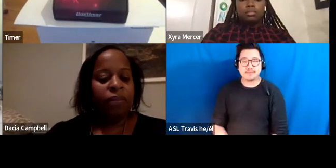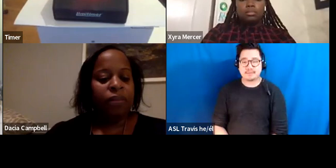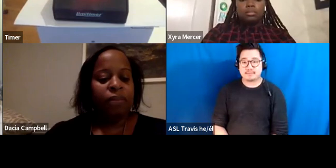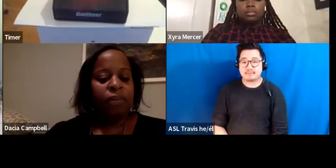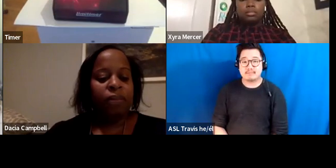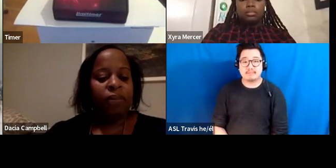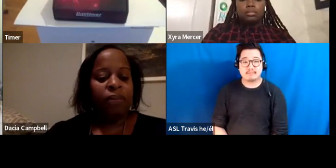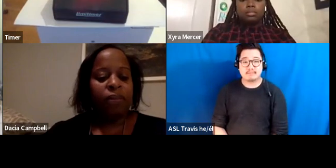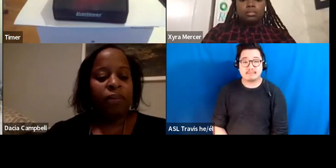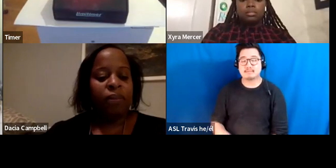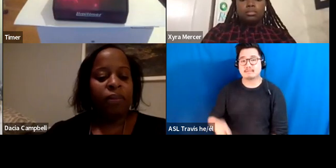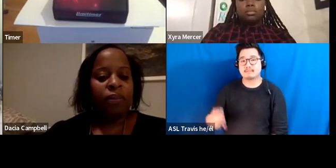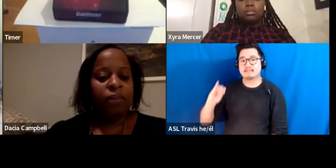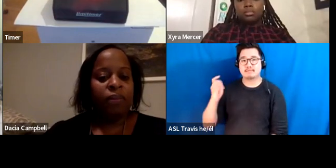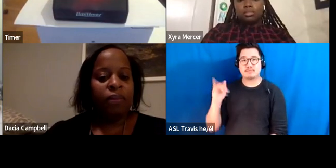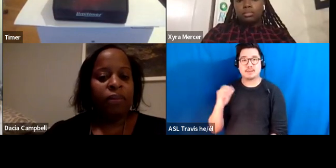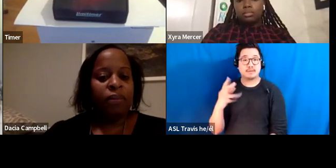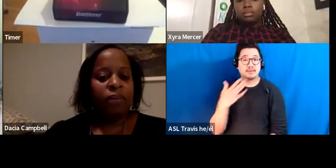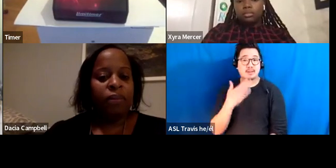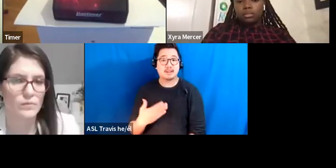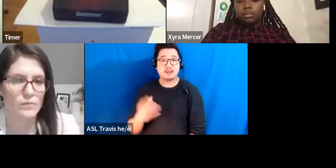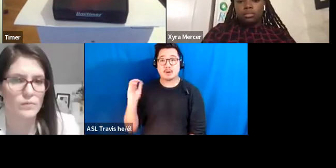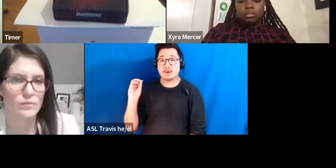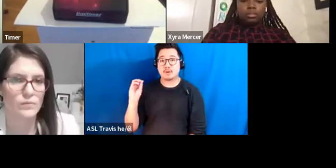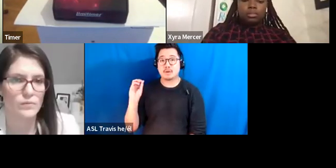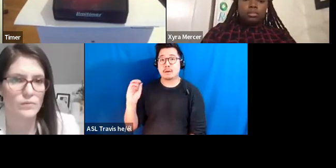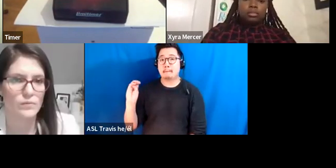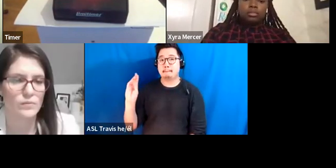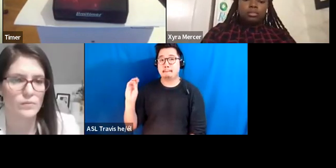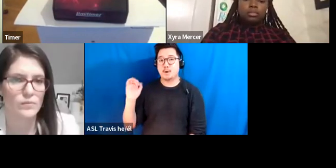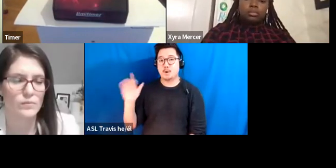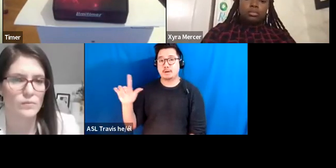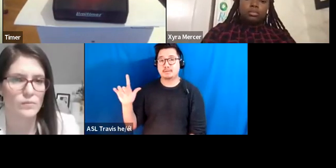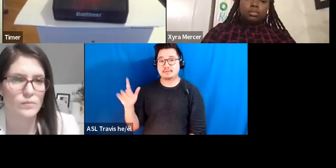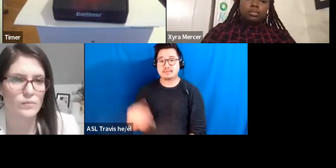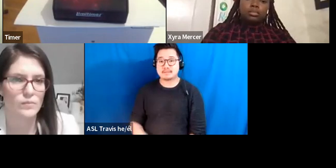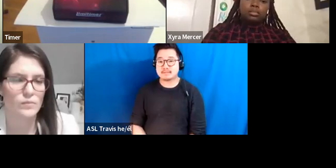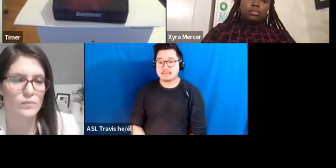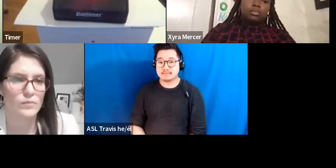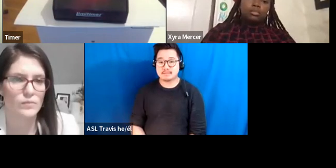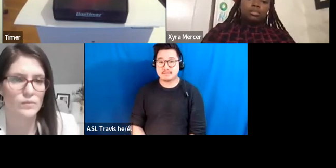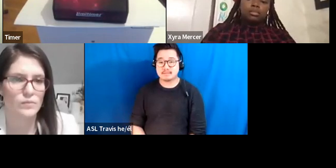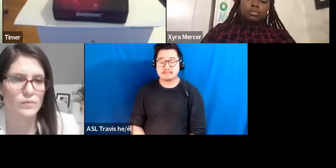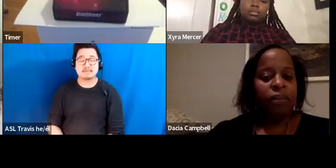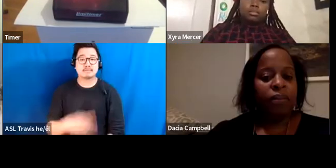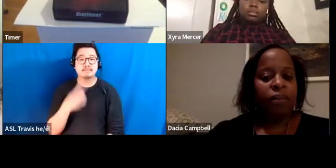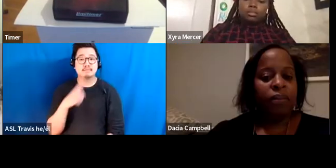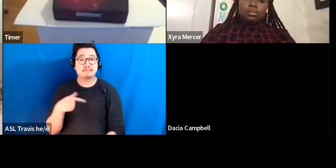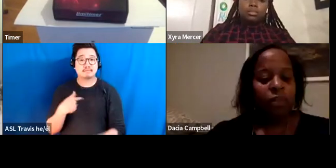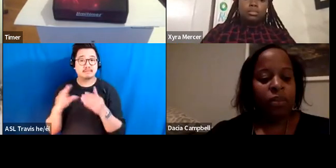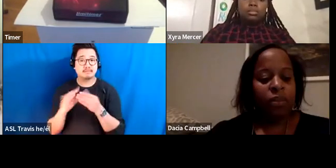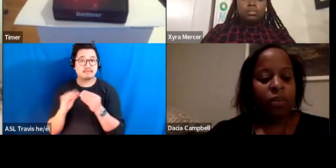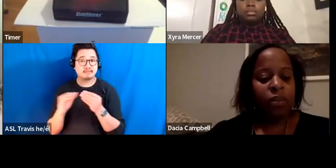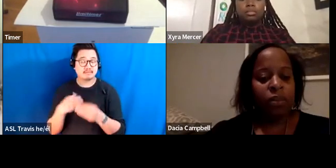great thank you mr o'neal yeah if i may just say first of all thank you